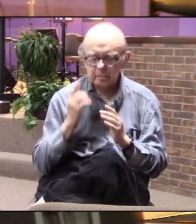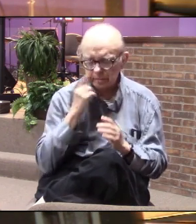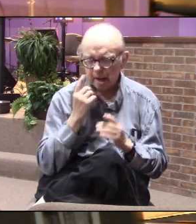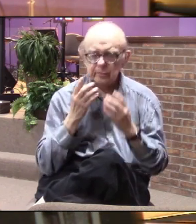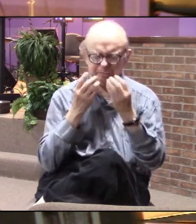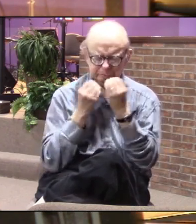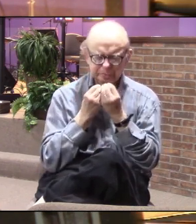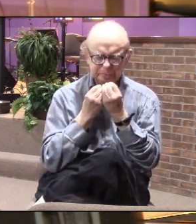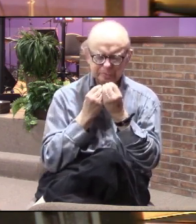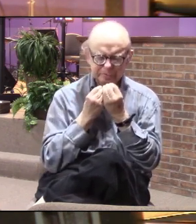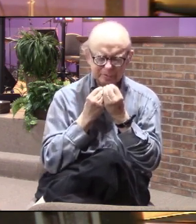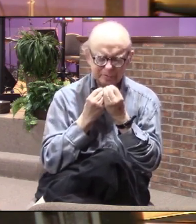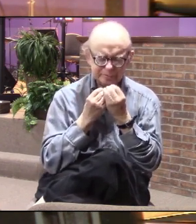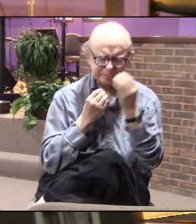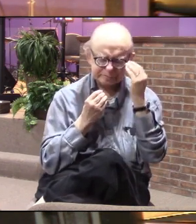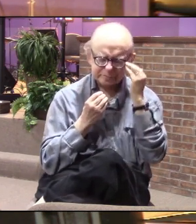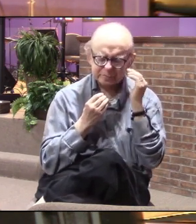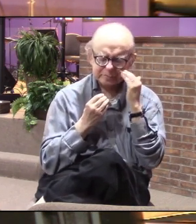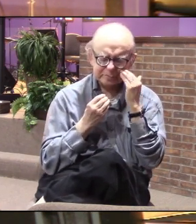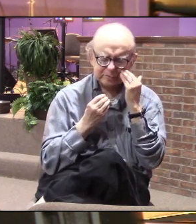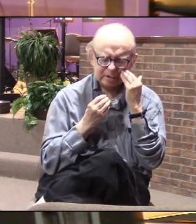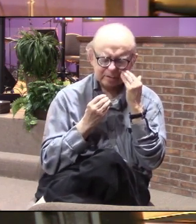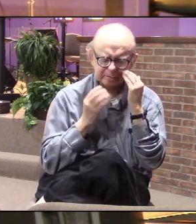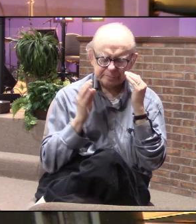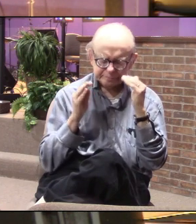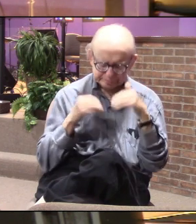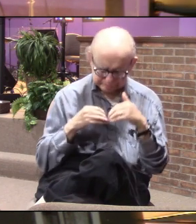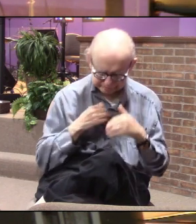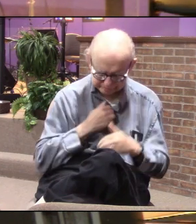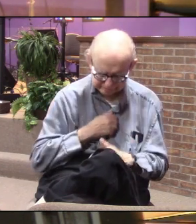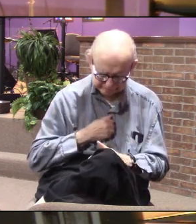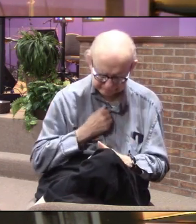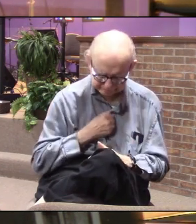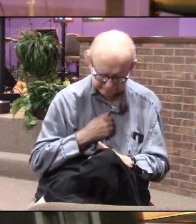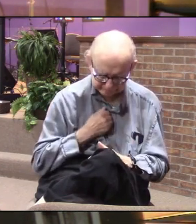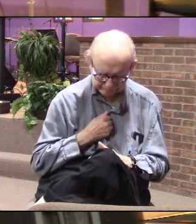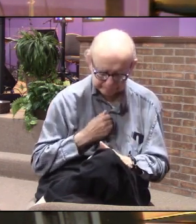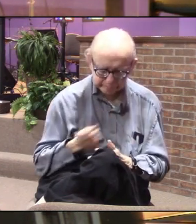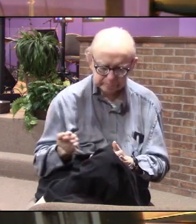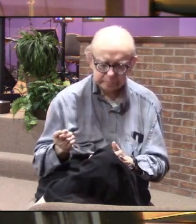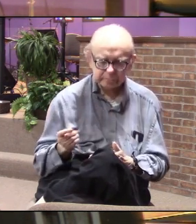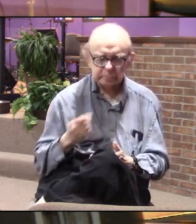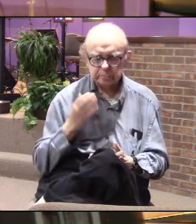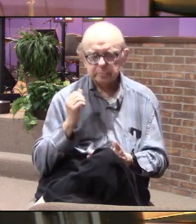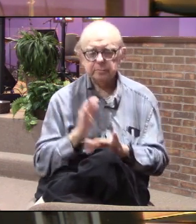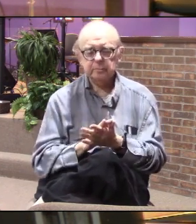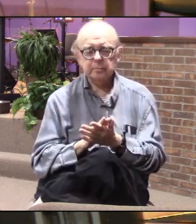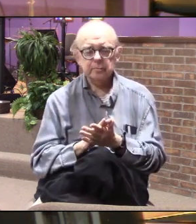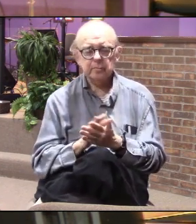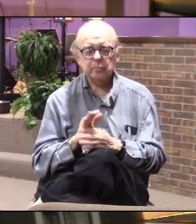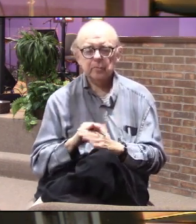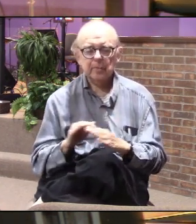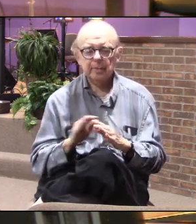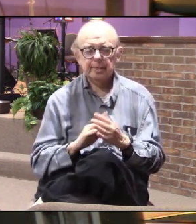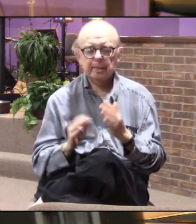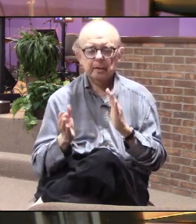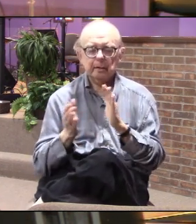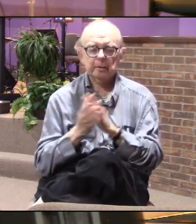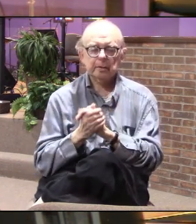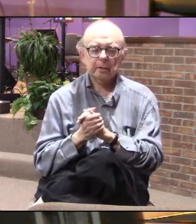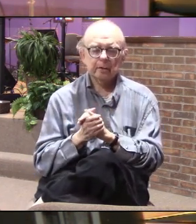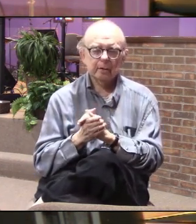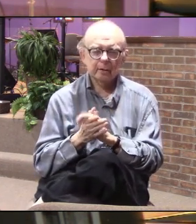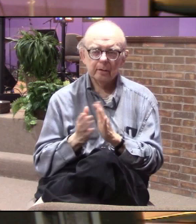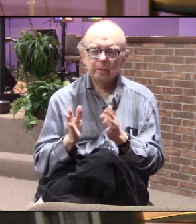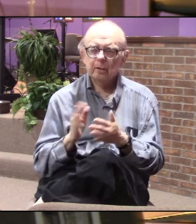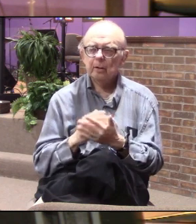tight and heads contritely bowed. Well, I believe your hands should be gently clasped in front,